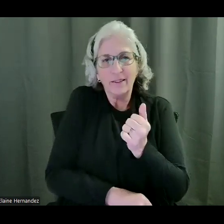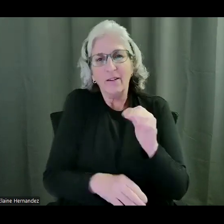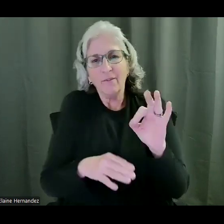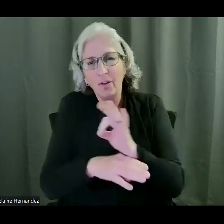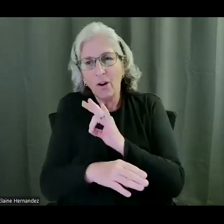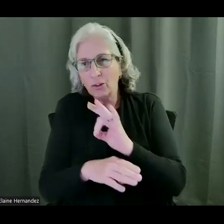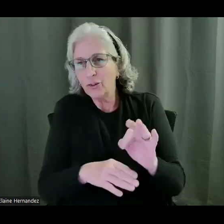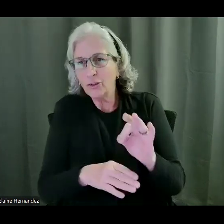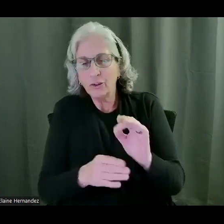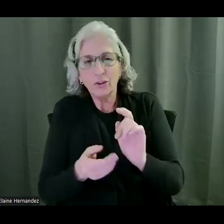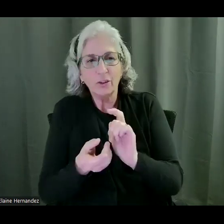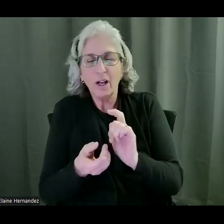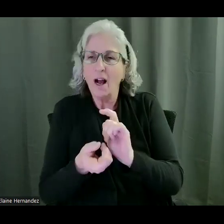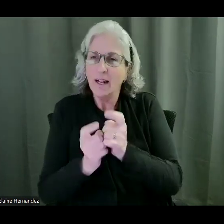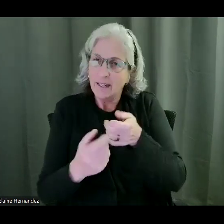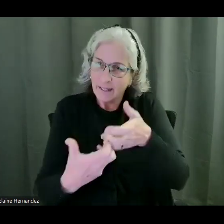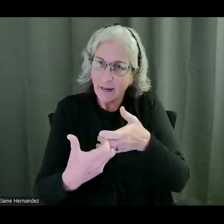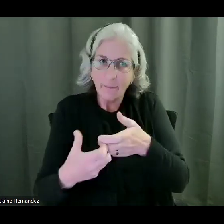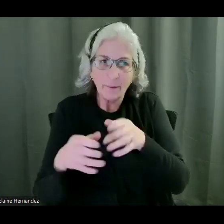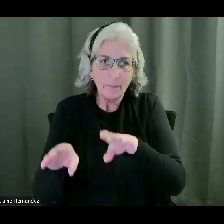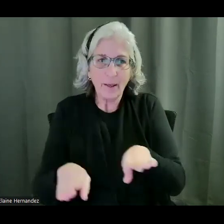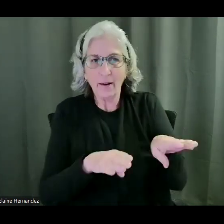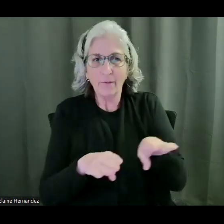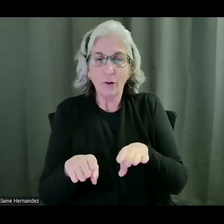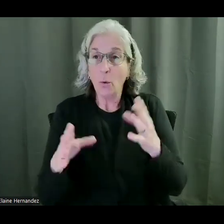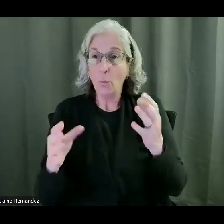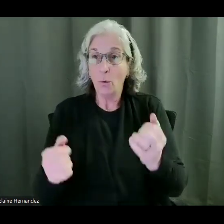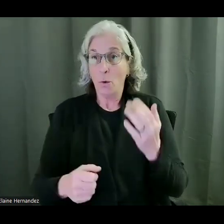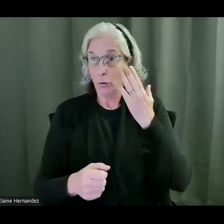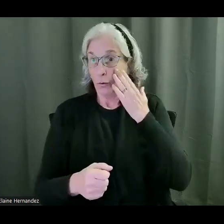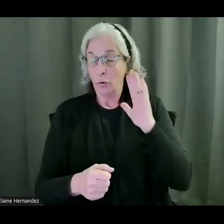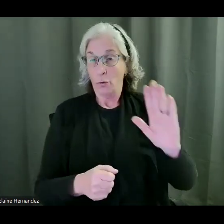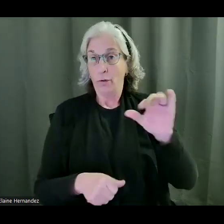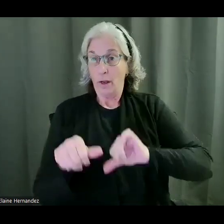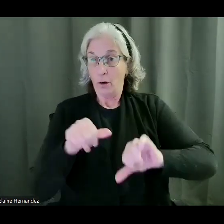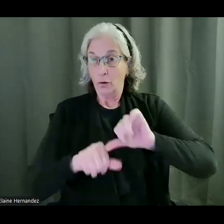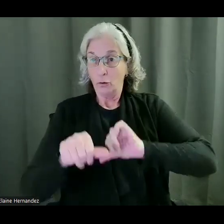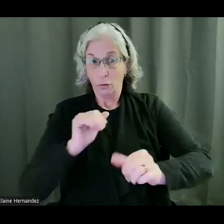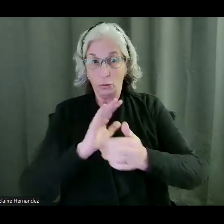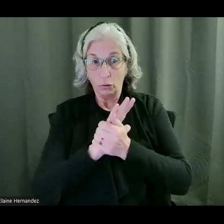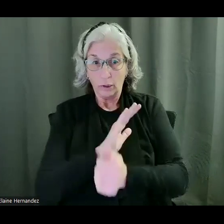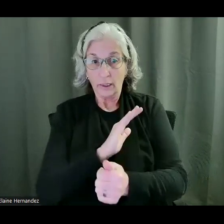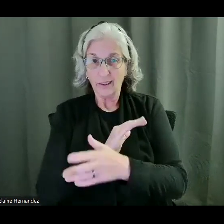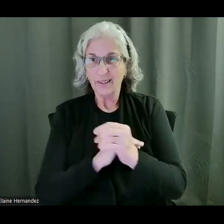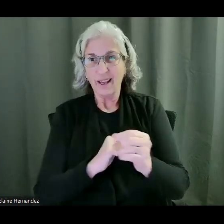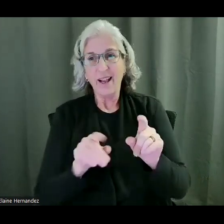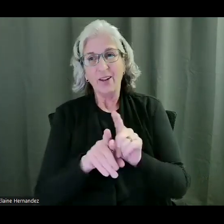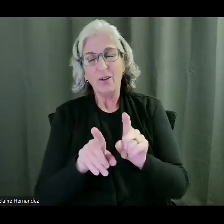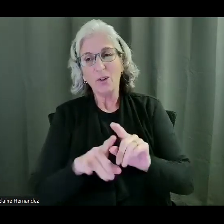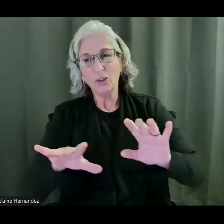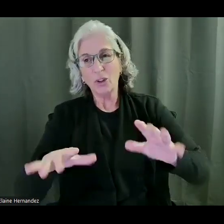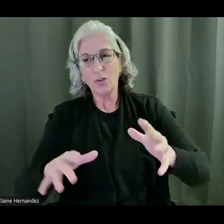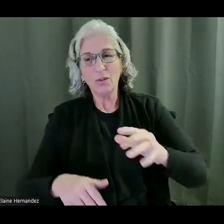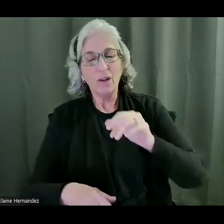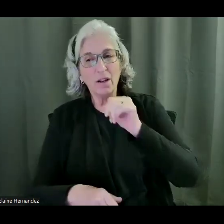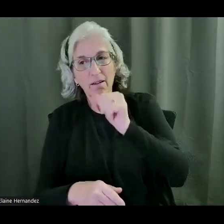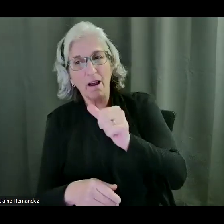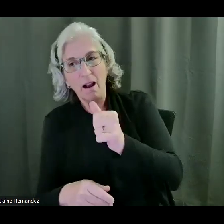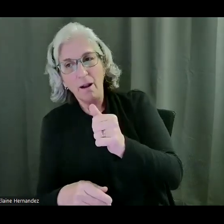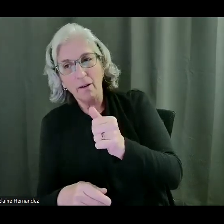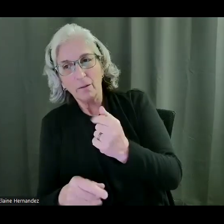at their social skills, their maladaptive behaviors, and we want to make sure that we're looking